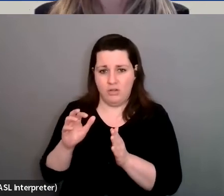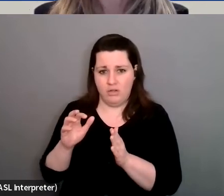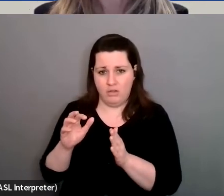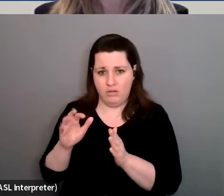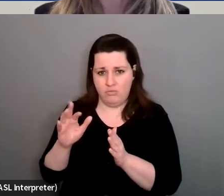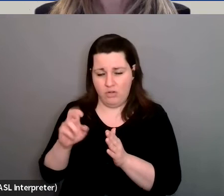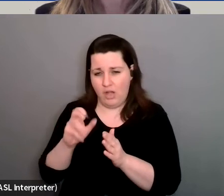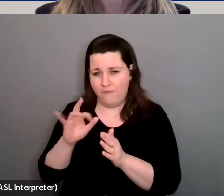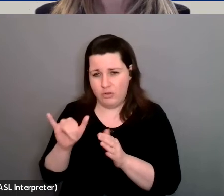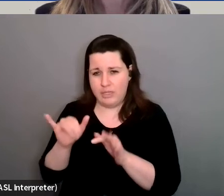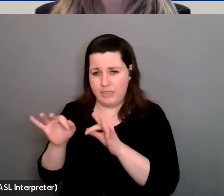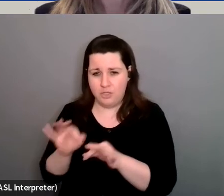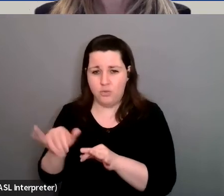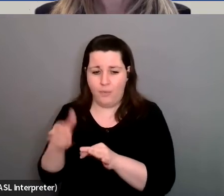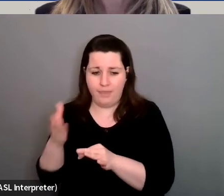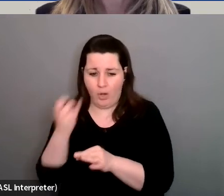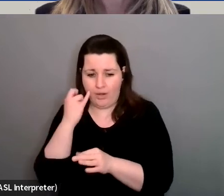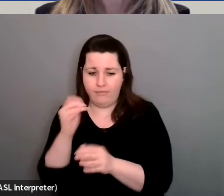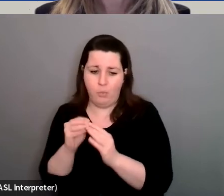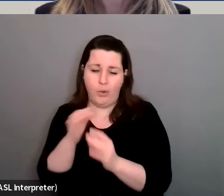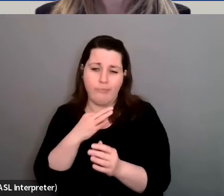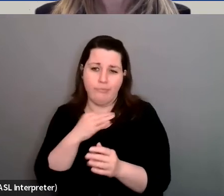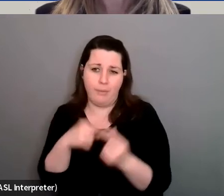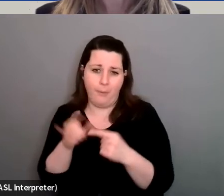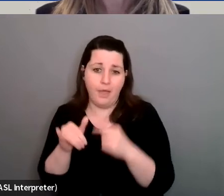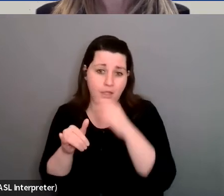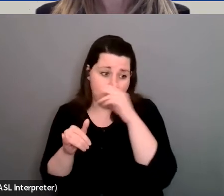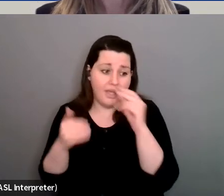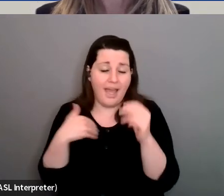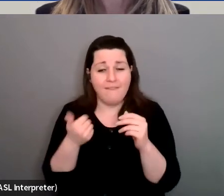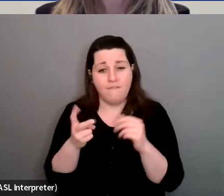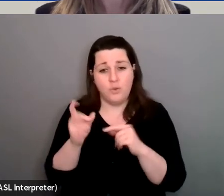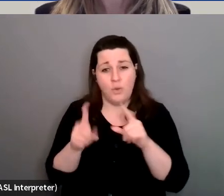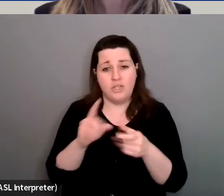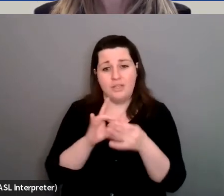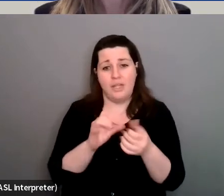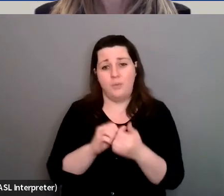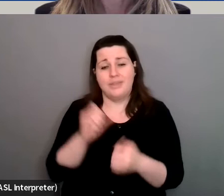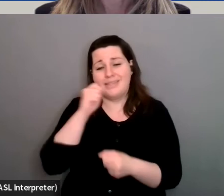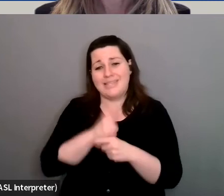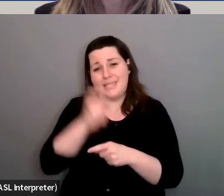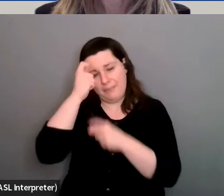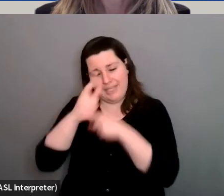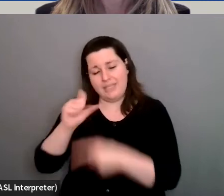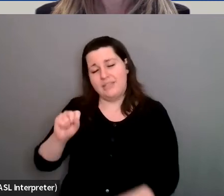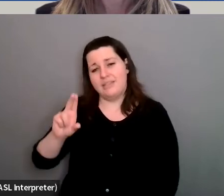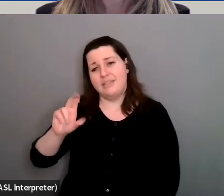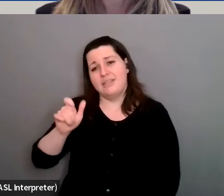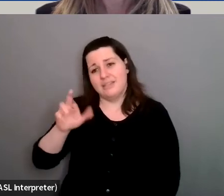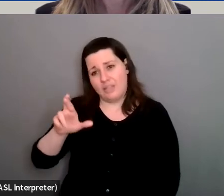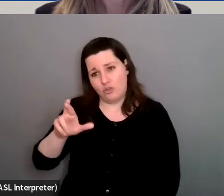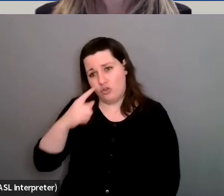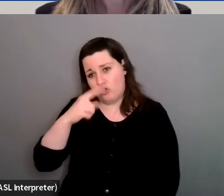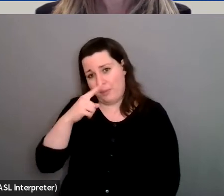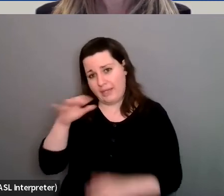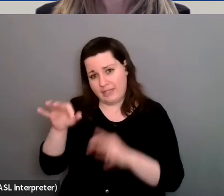explanation, so that it is there for people that have more questions about that. We do have a few questions about the sibling successor, and if you could explain a little